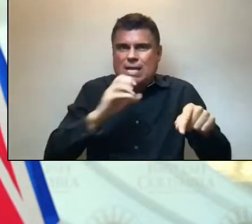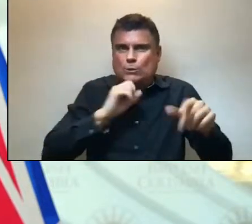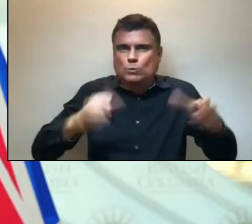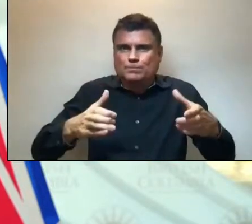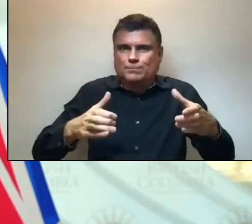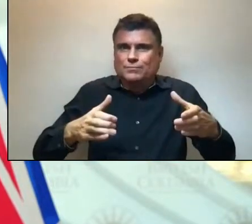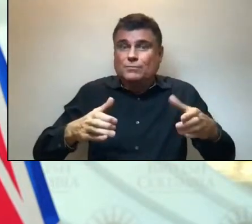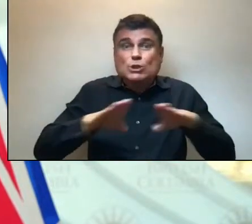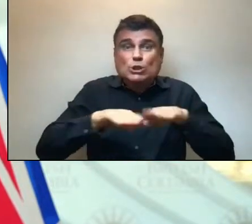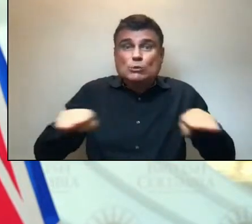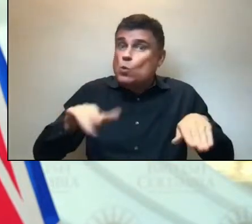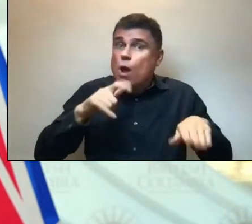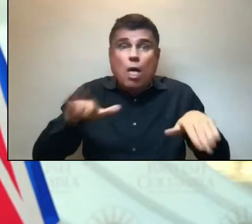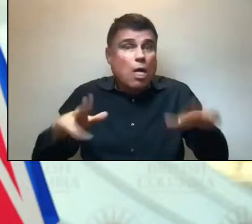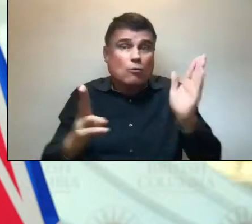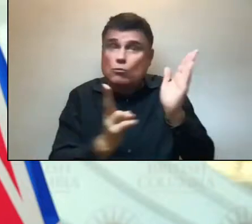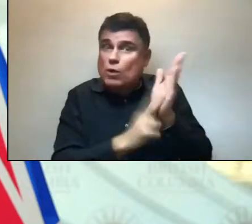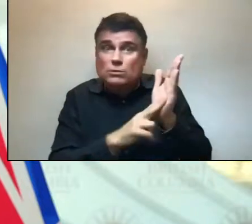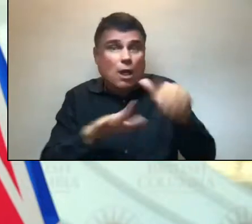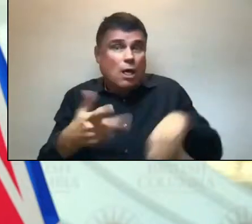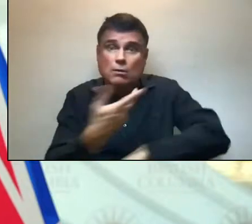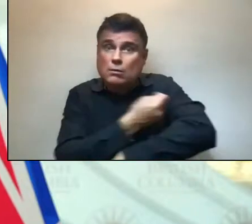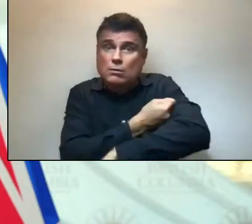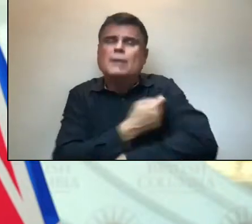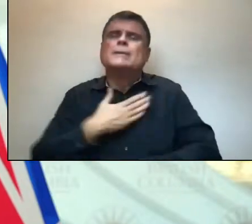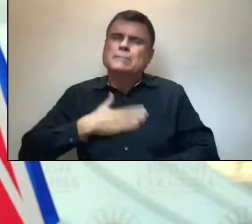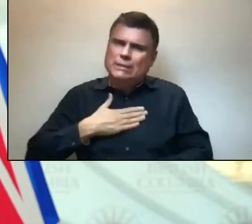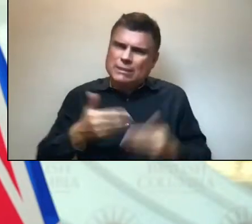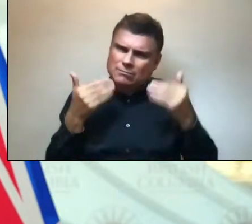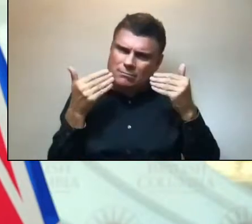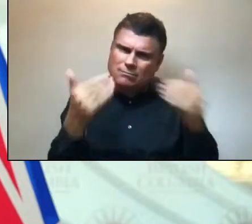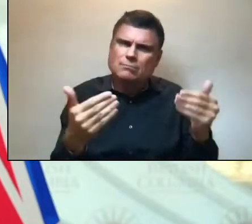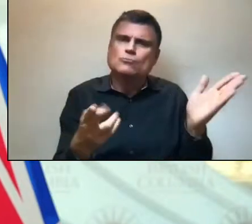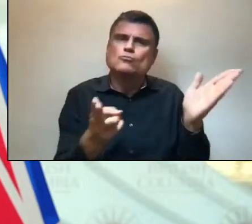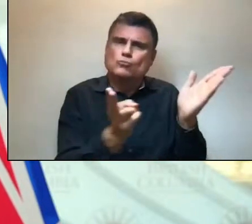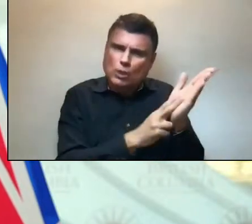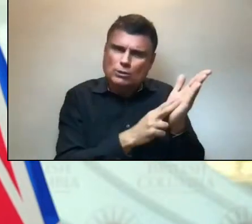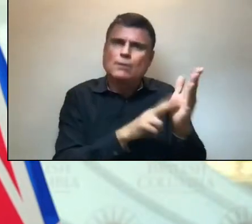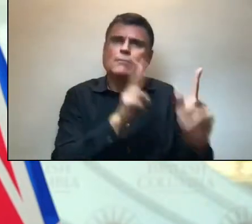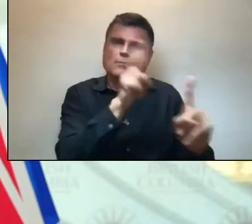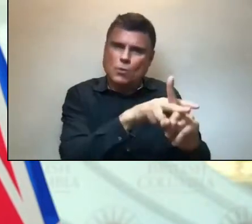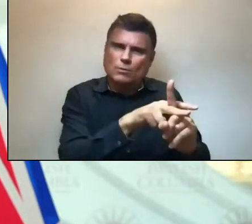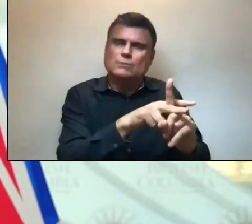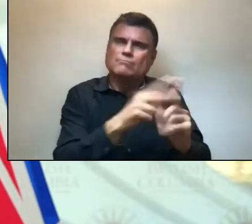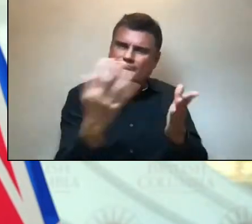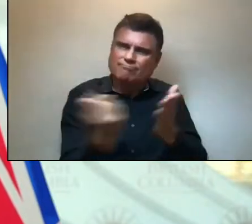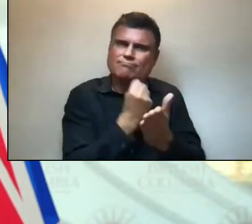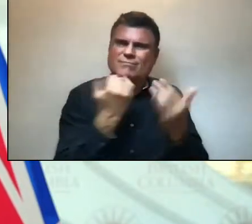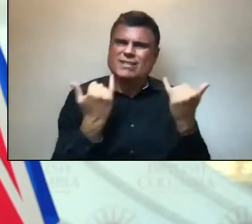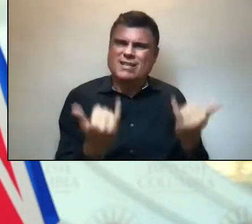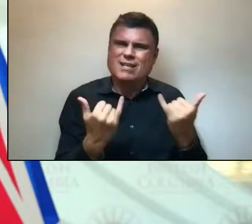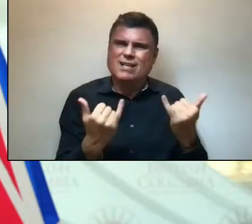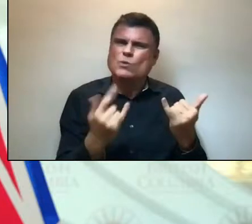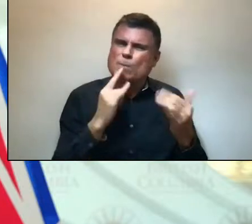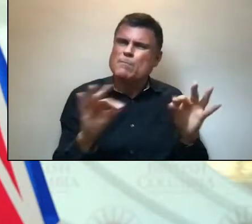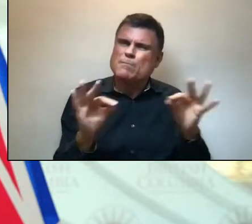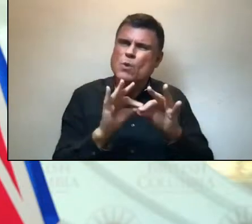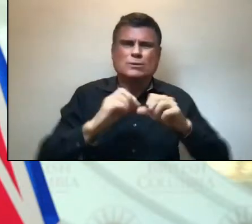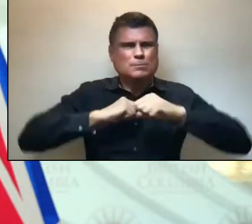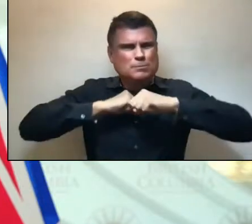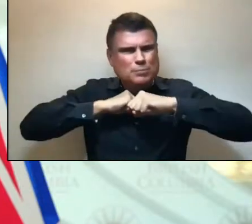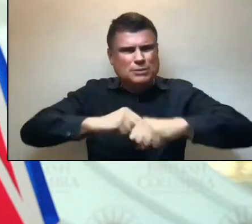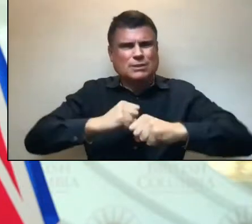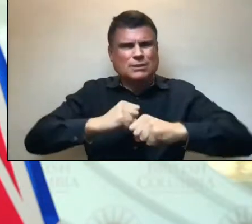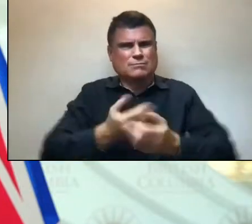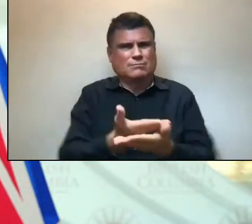with Immunization BC is to get registered and book your appointment. That this is an important way that you can protect your children and